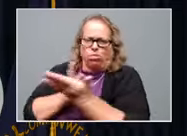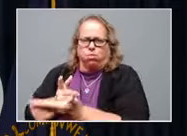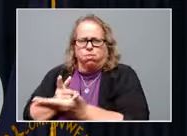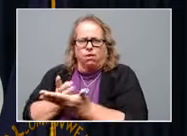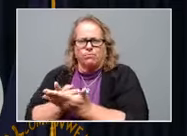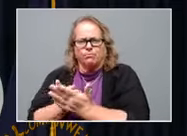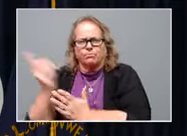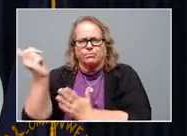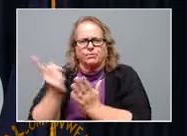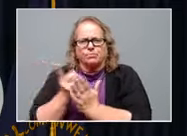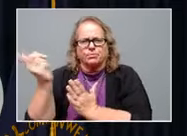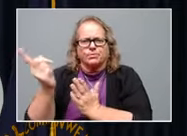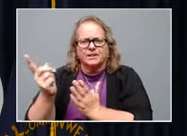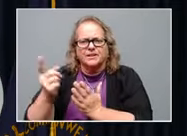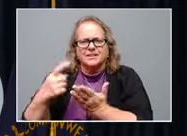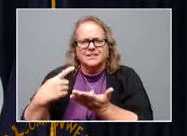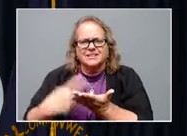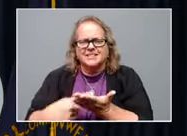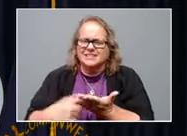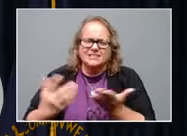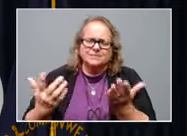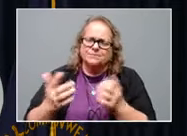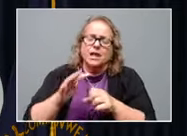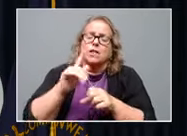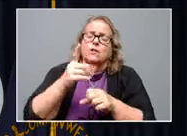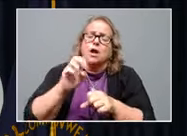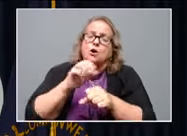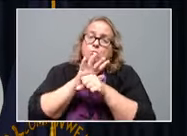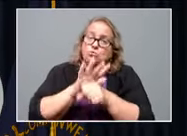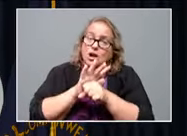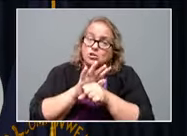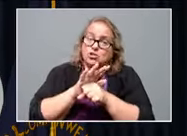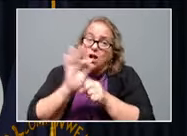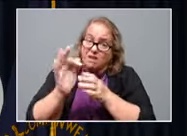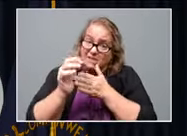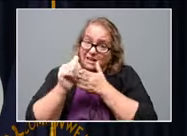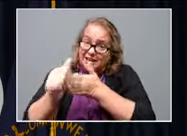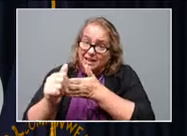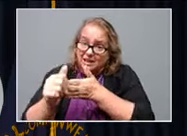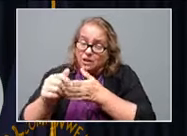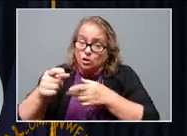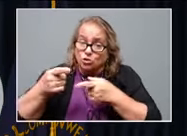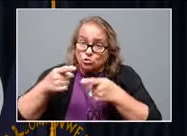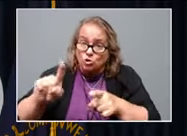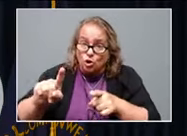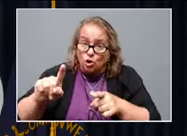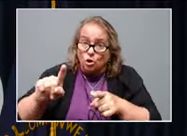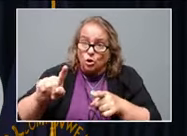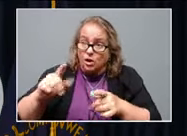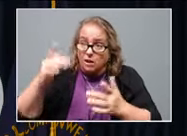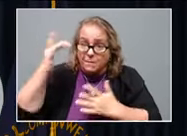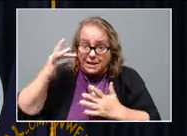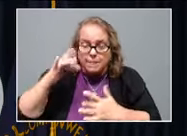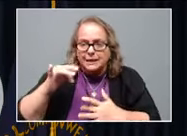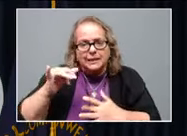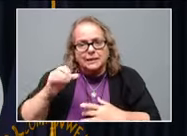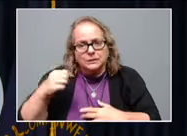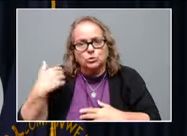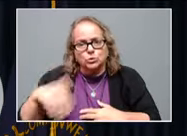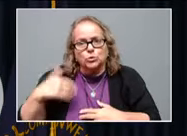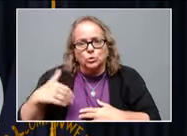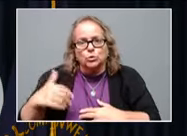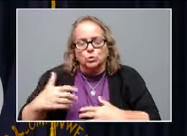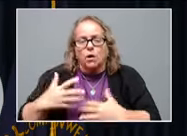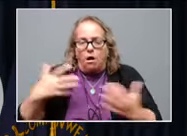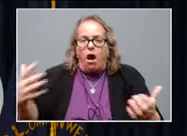bit. But I mean, the pressure of leading in the midst of a pandemic is significant. And, you know,